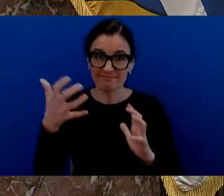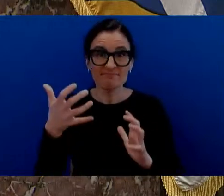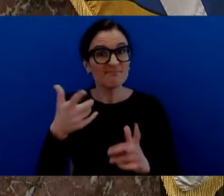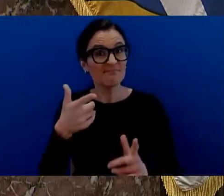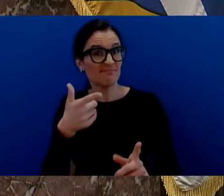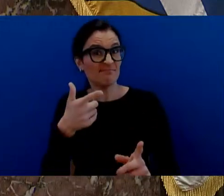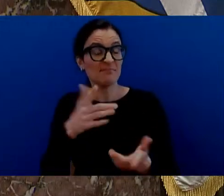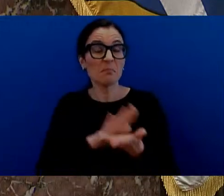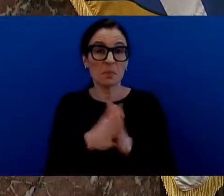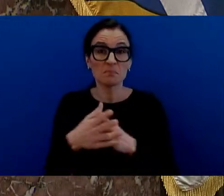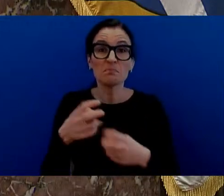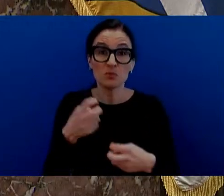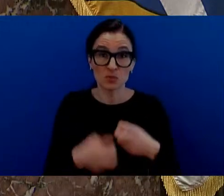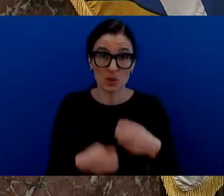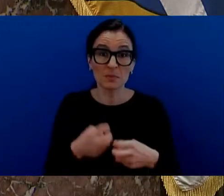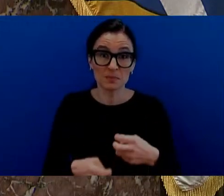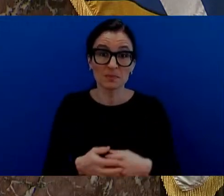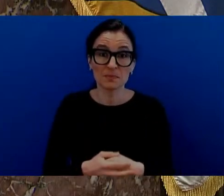sick.